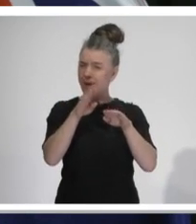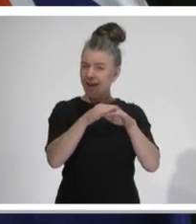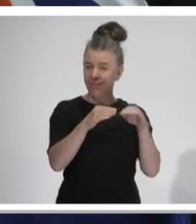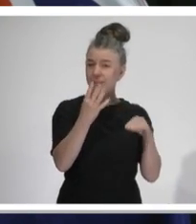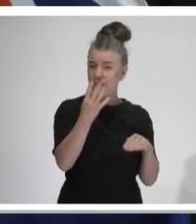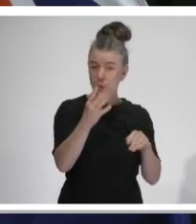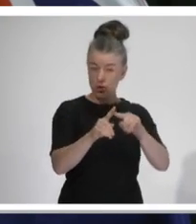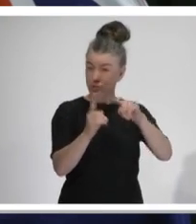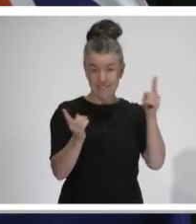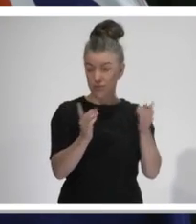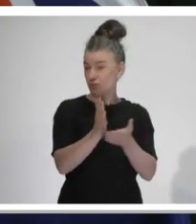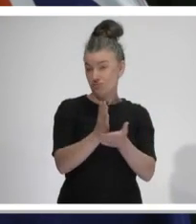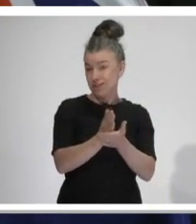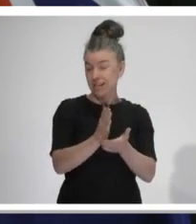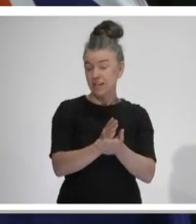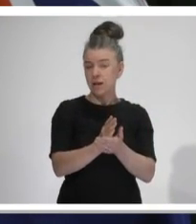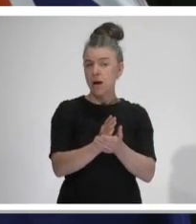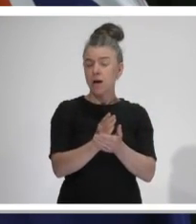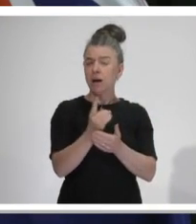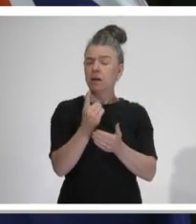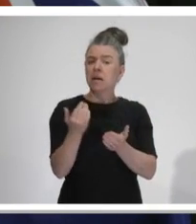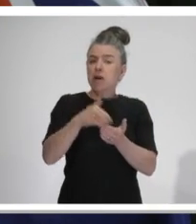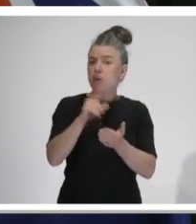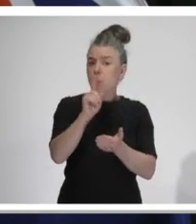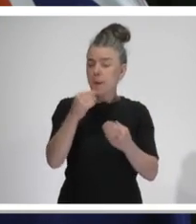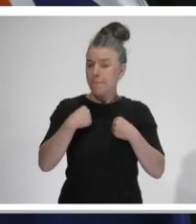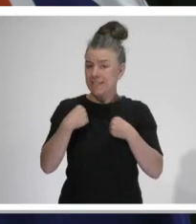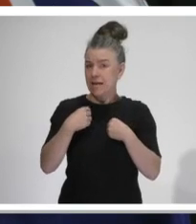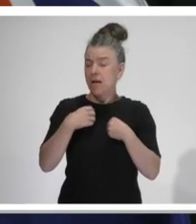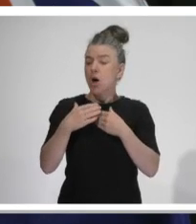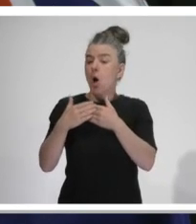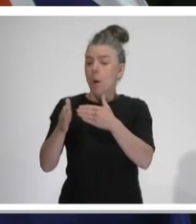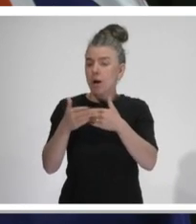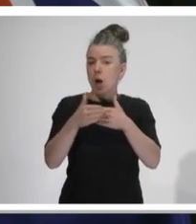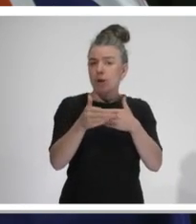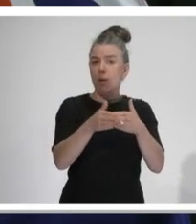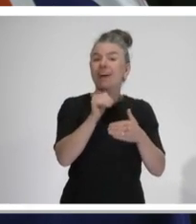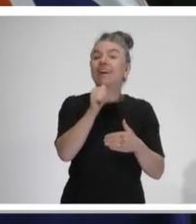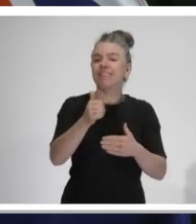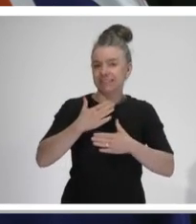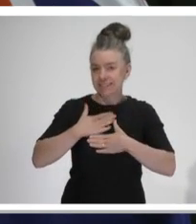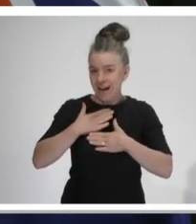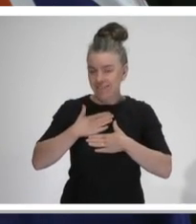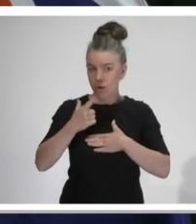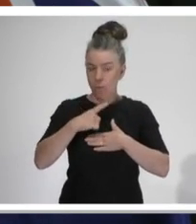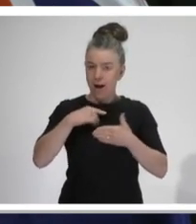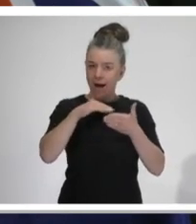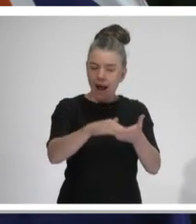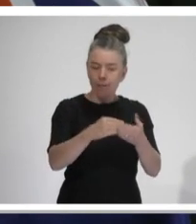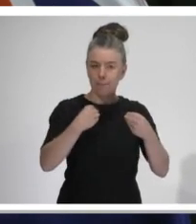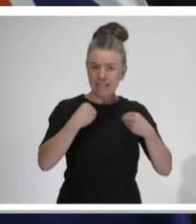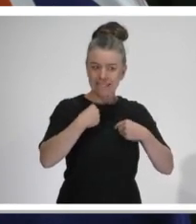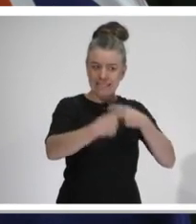4. It does allow more businesses to open safely as we position the economy for recovery and keep New Zealanders in